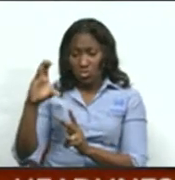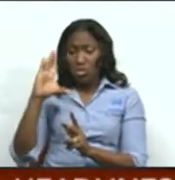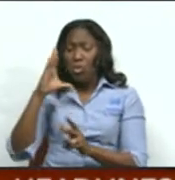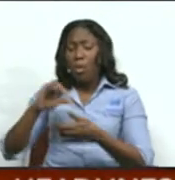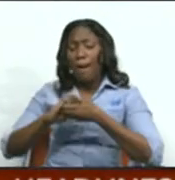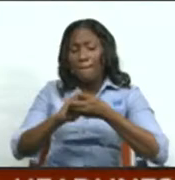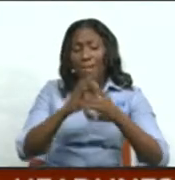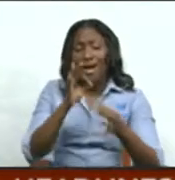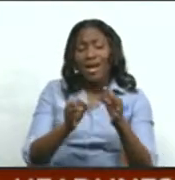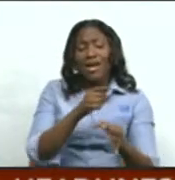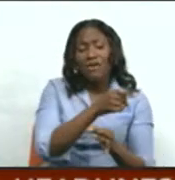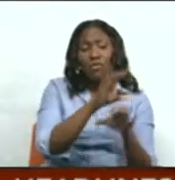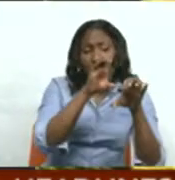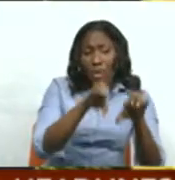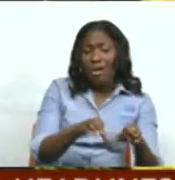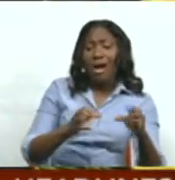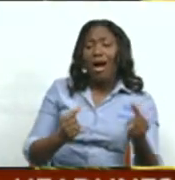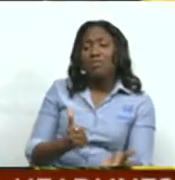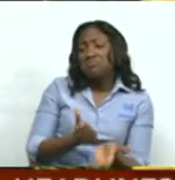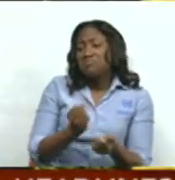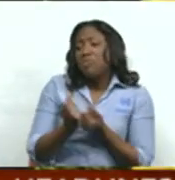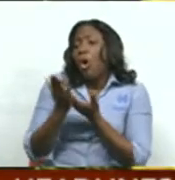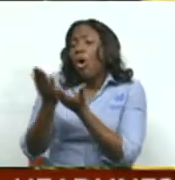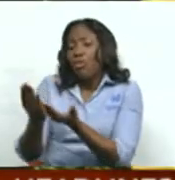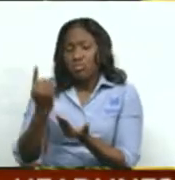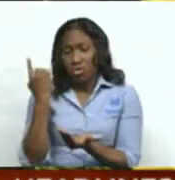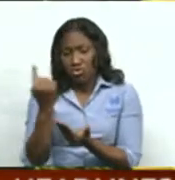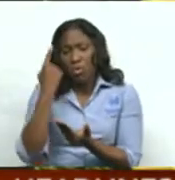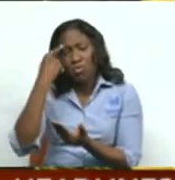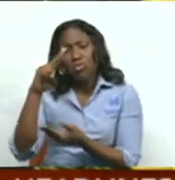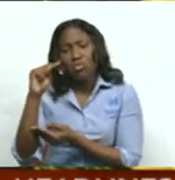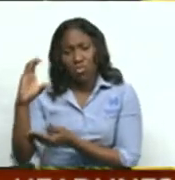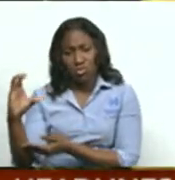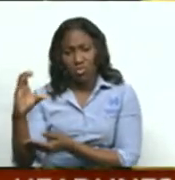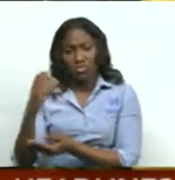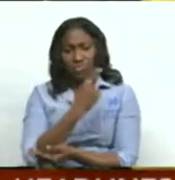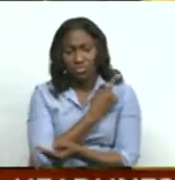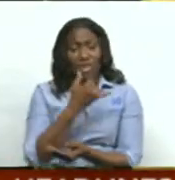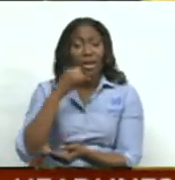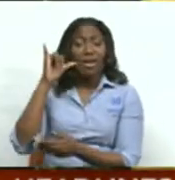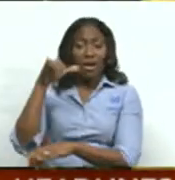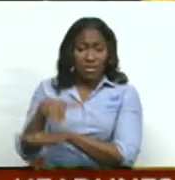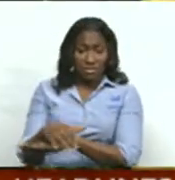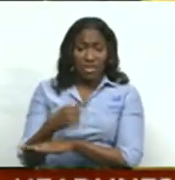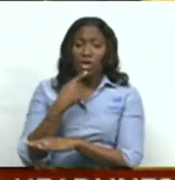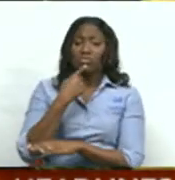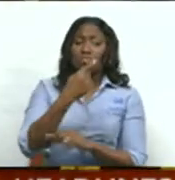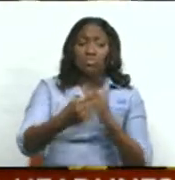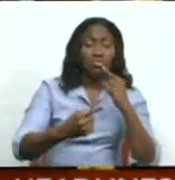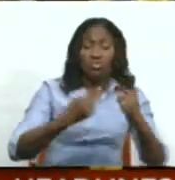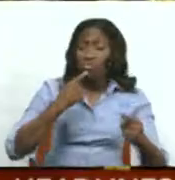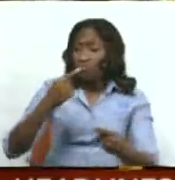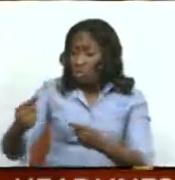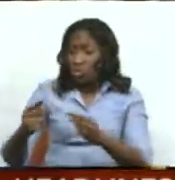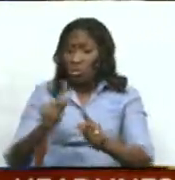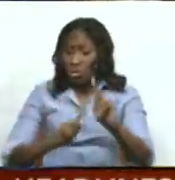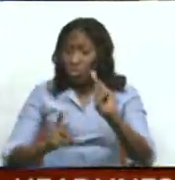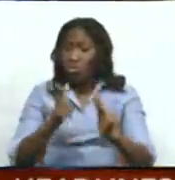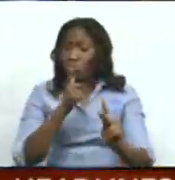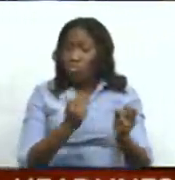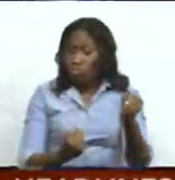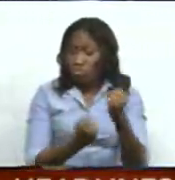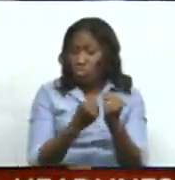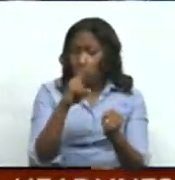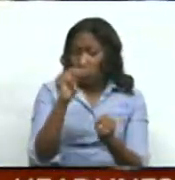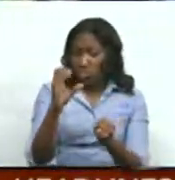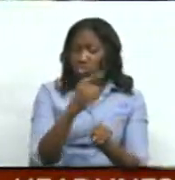can bring something to the table. Speaking at a cottage meeting in Praisal last evening, Prasad Bisesa told supporters they are now in election